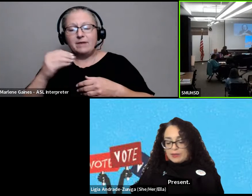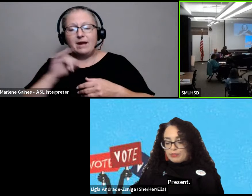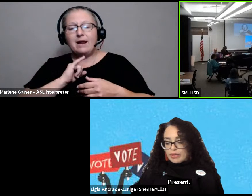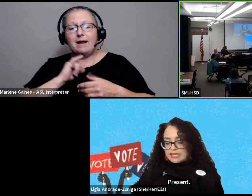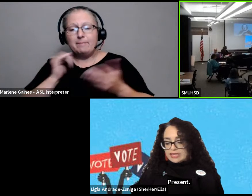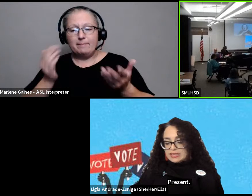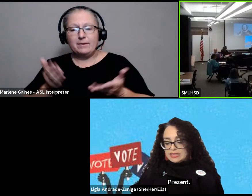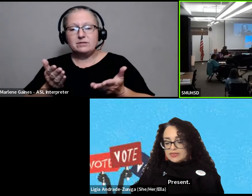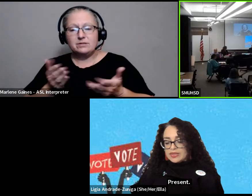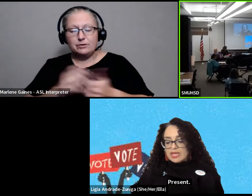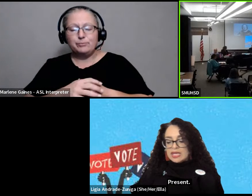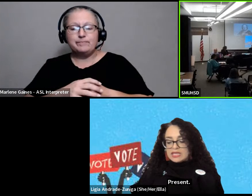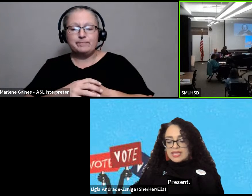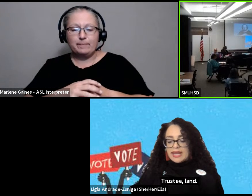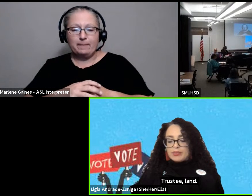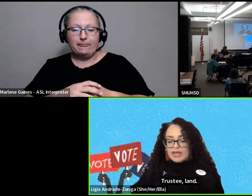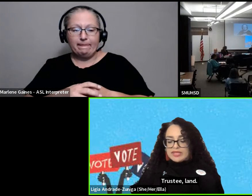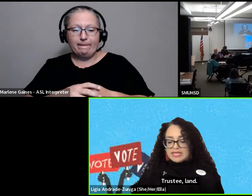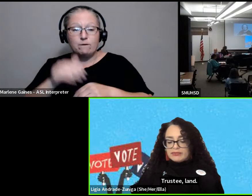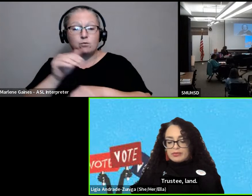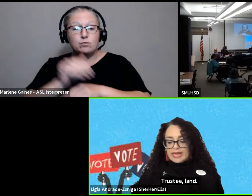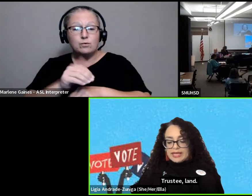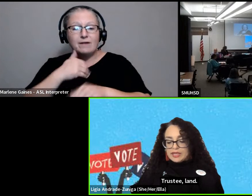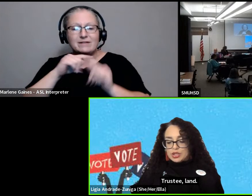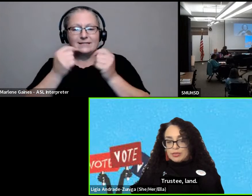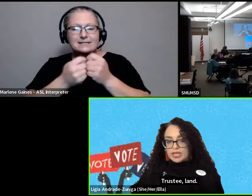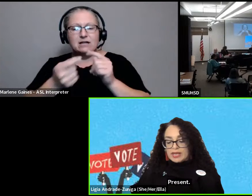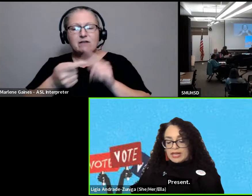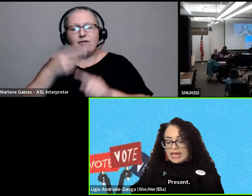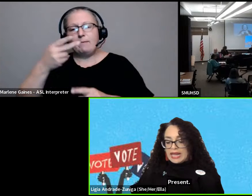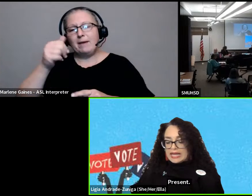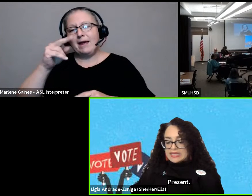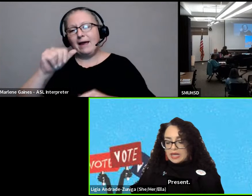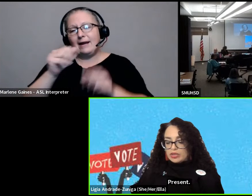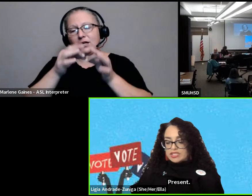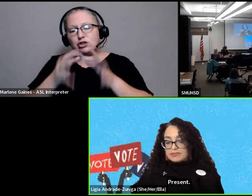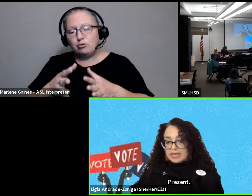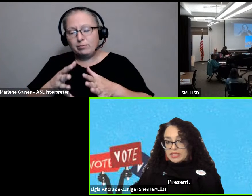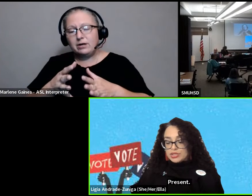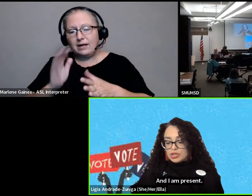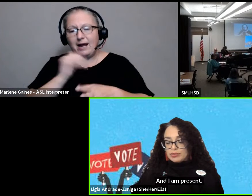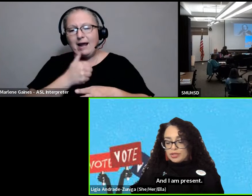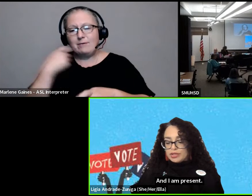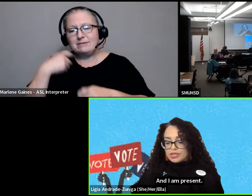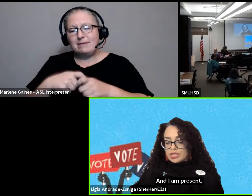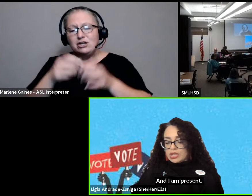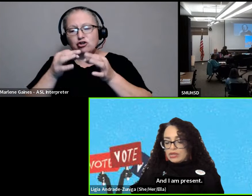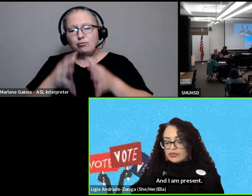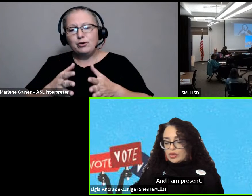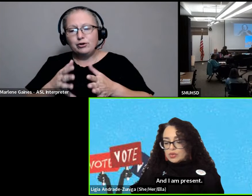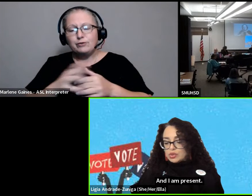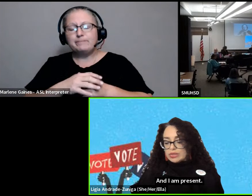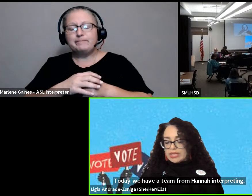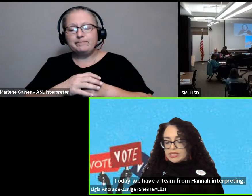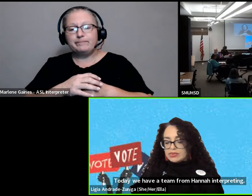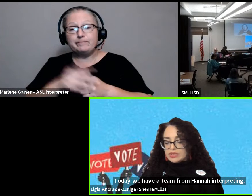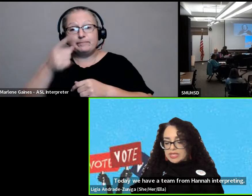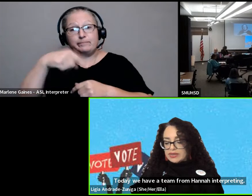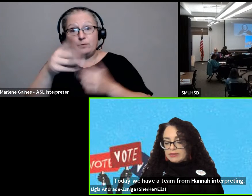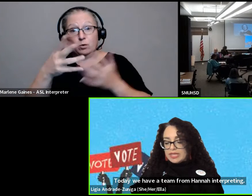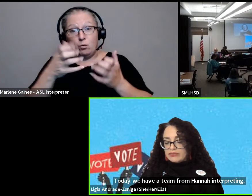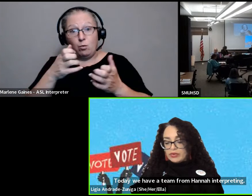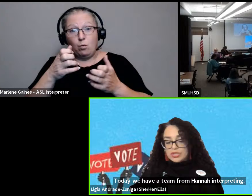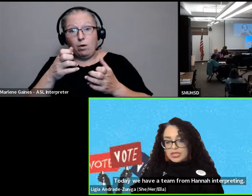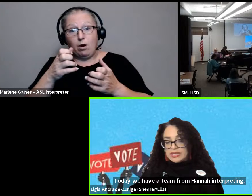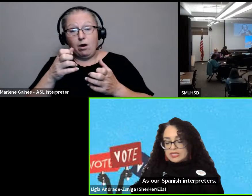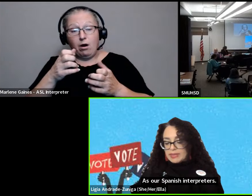I am present. Tonight we have a team from Hannah Interpreting as our Spanish interpreters. For those who would like to attend